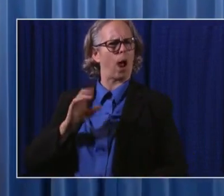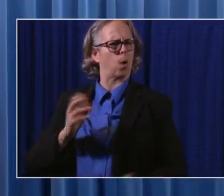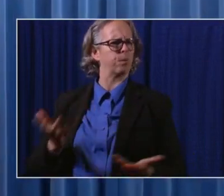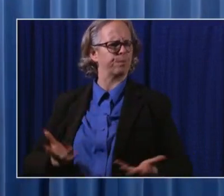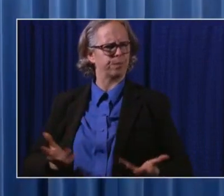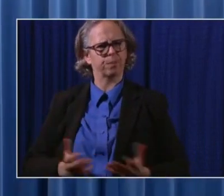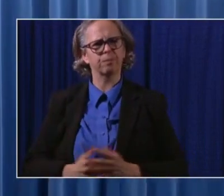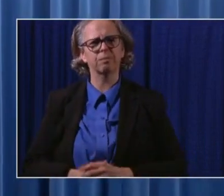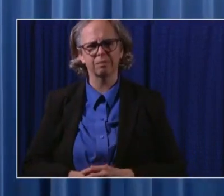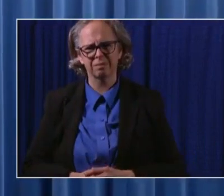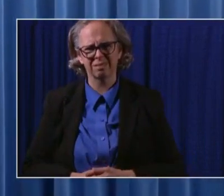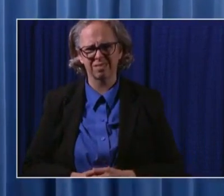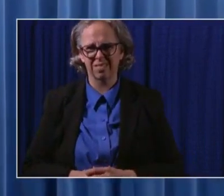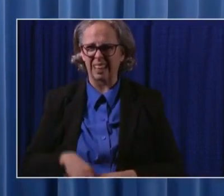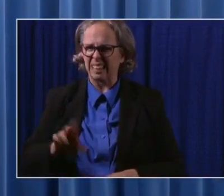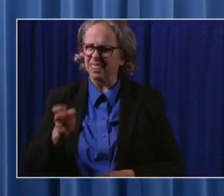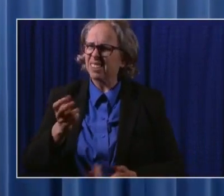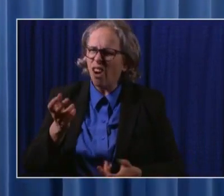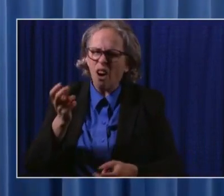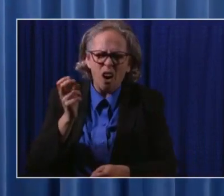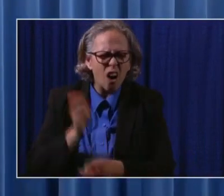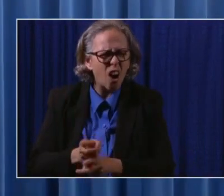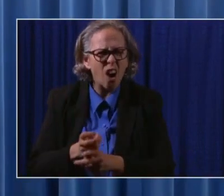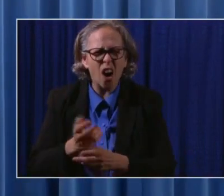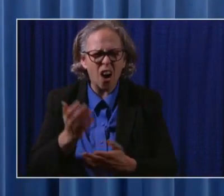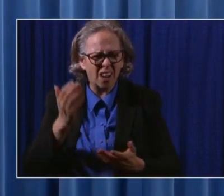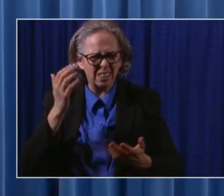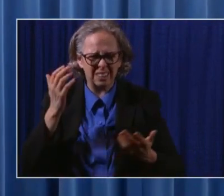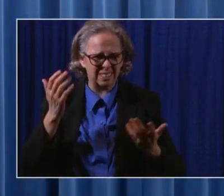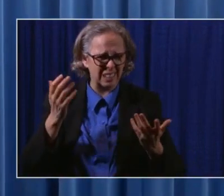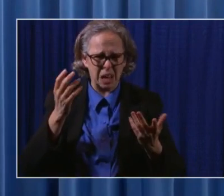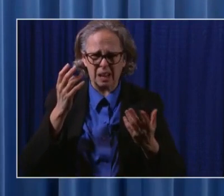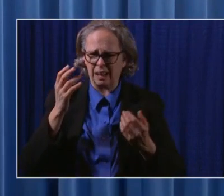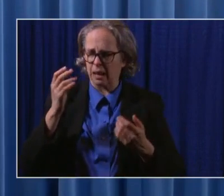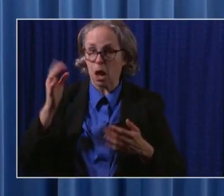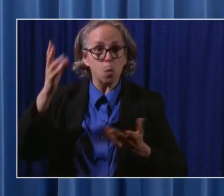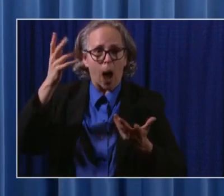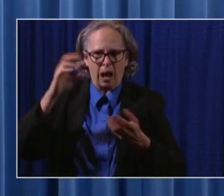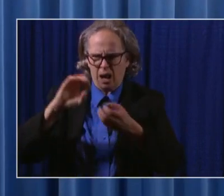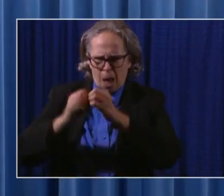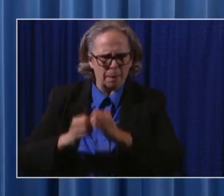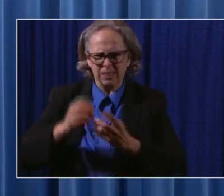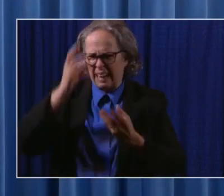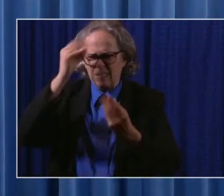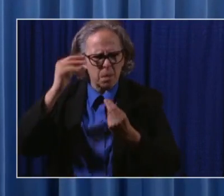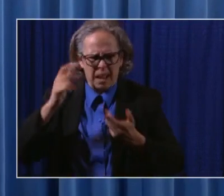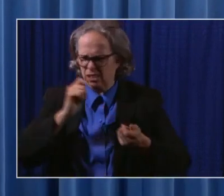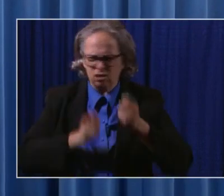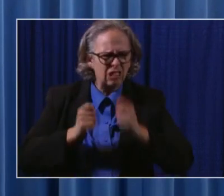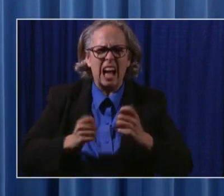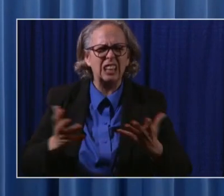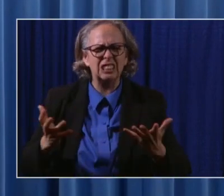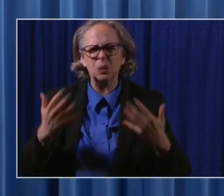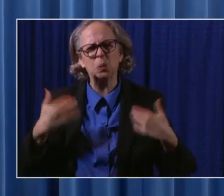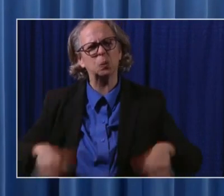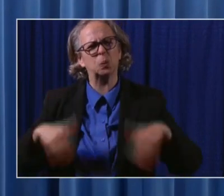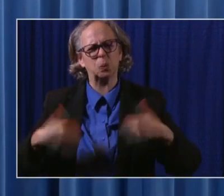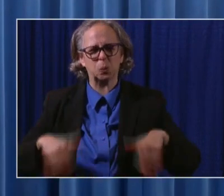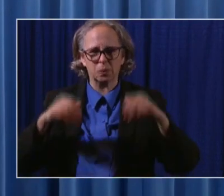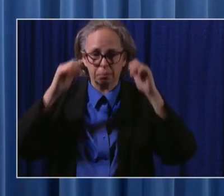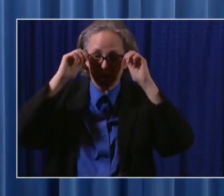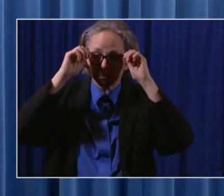tell exactly where we are, but we're looking at these numbers every single day. We believe we have started to see